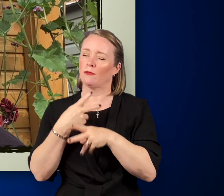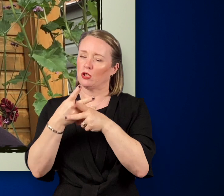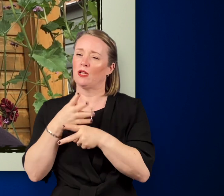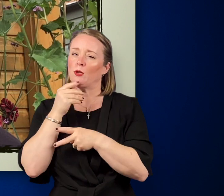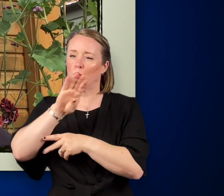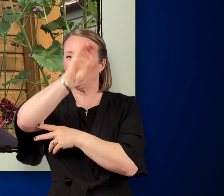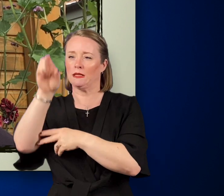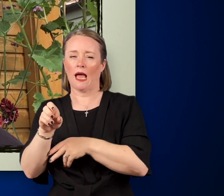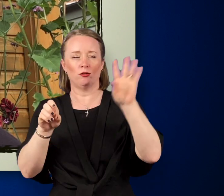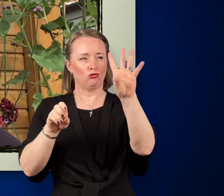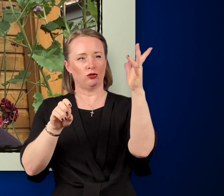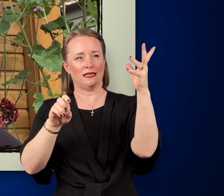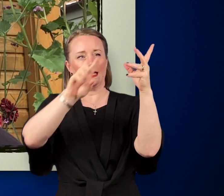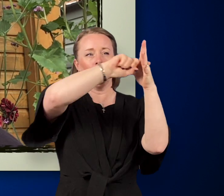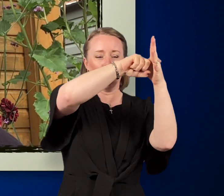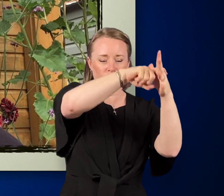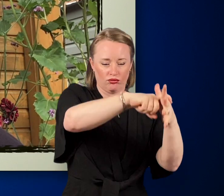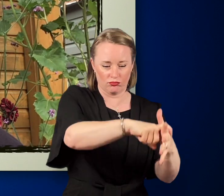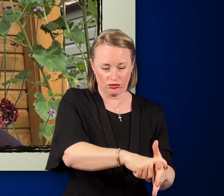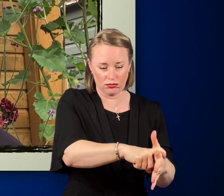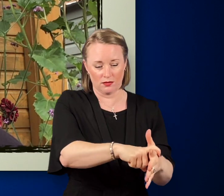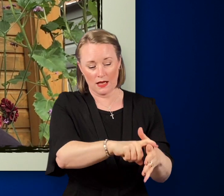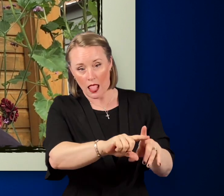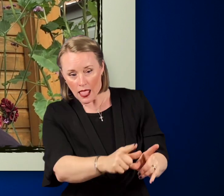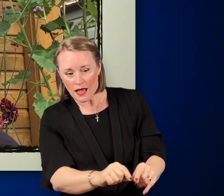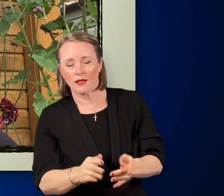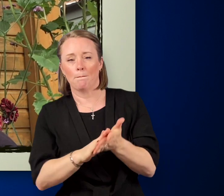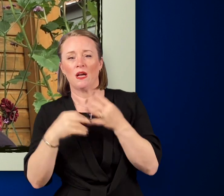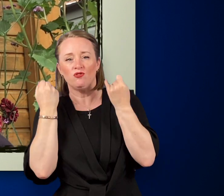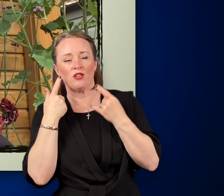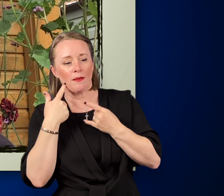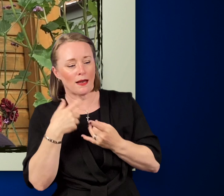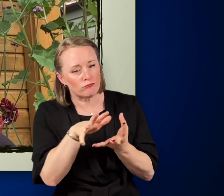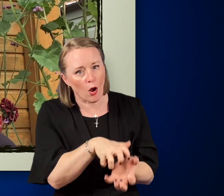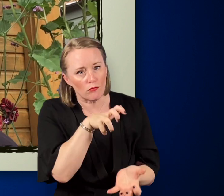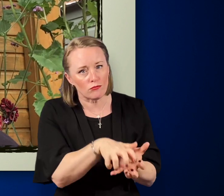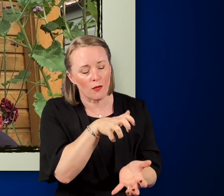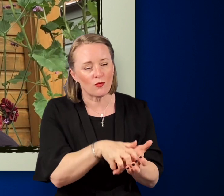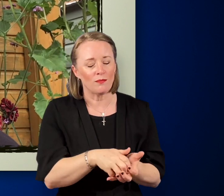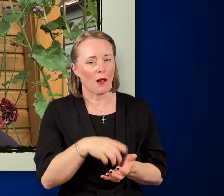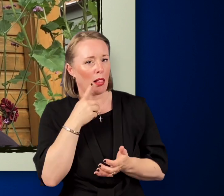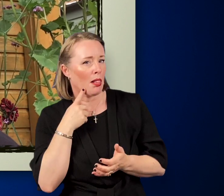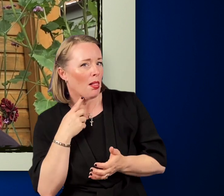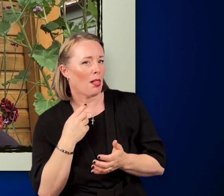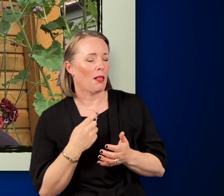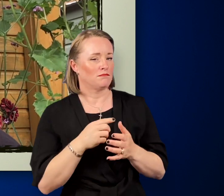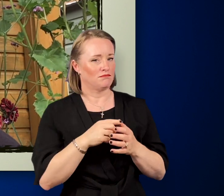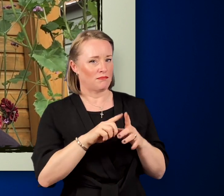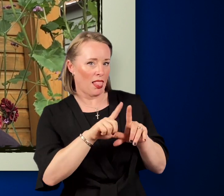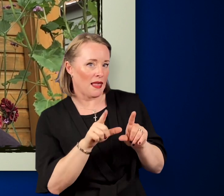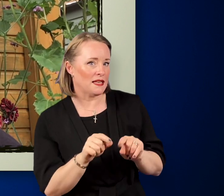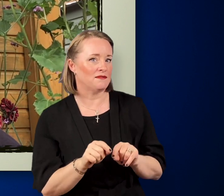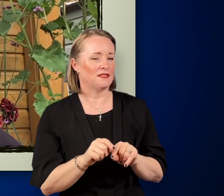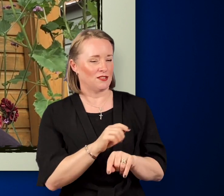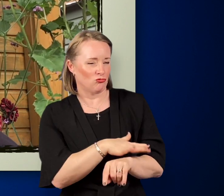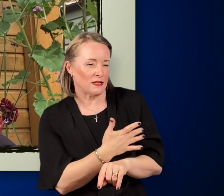the delicious, succulent green leaves, a welcome change of diet for the sheep. Well,